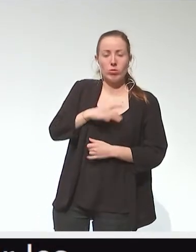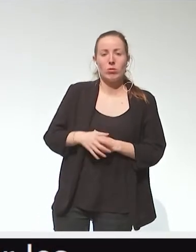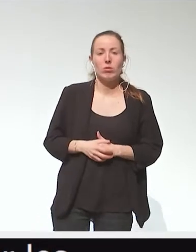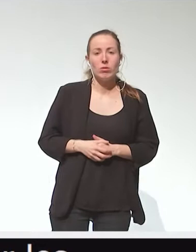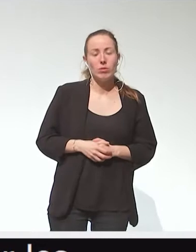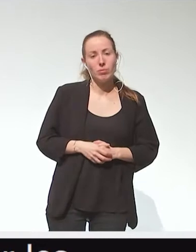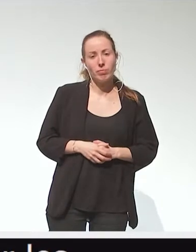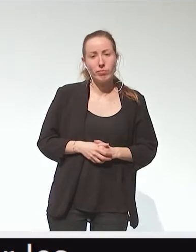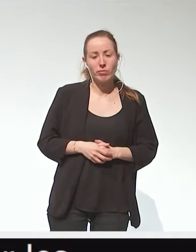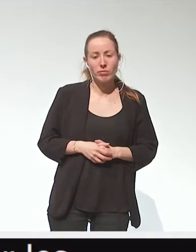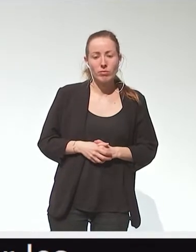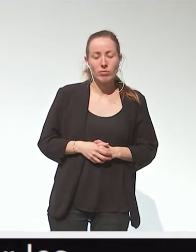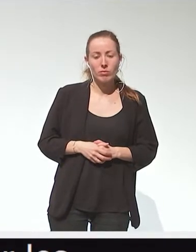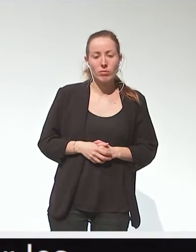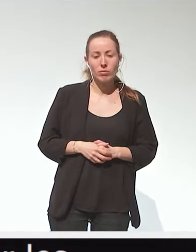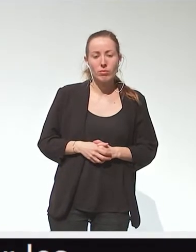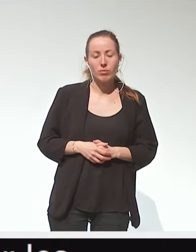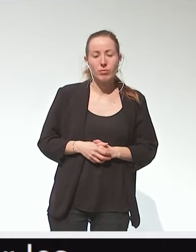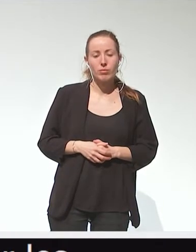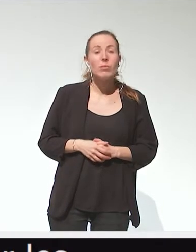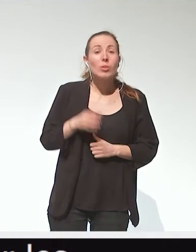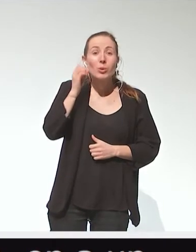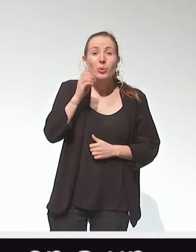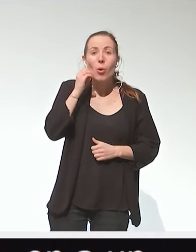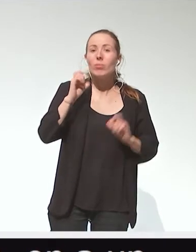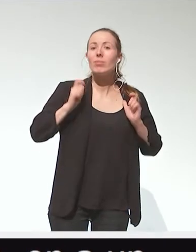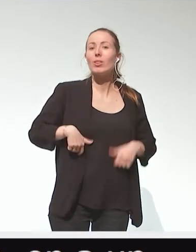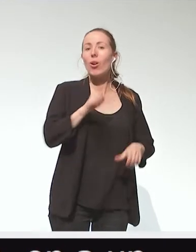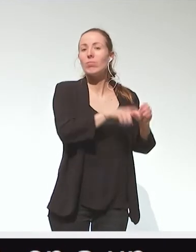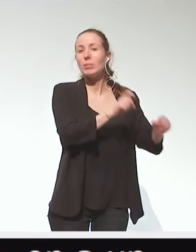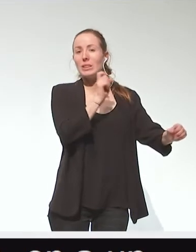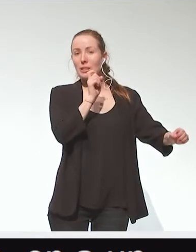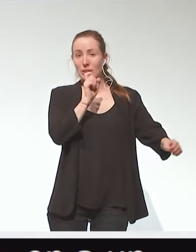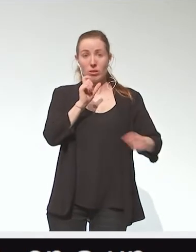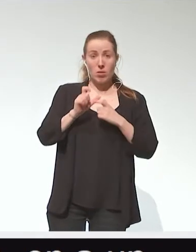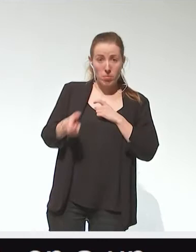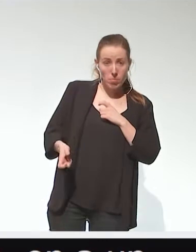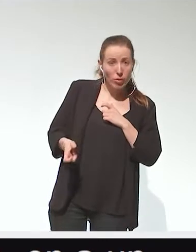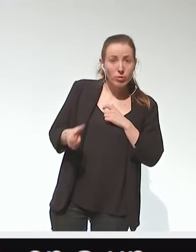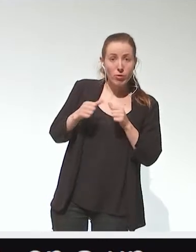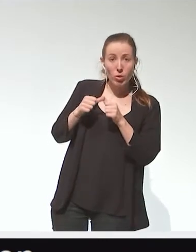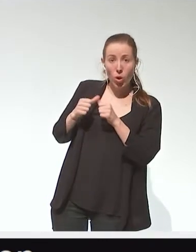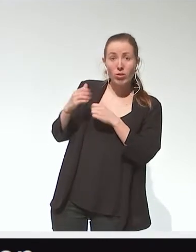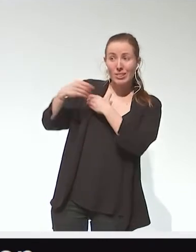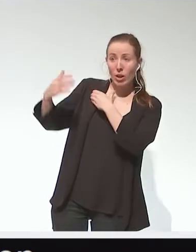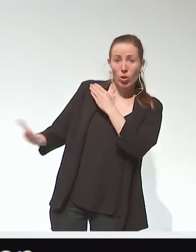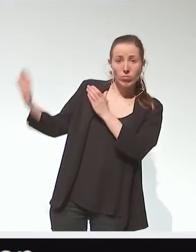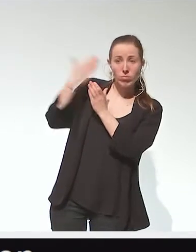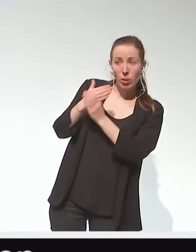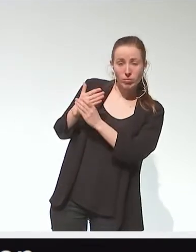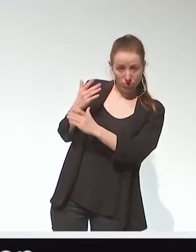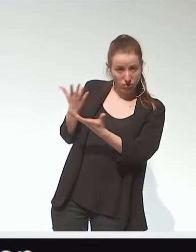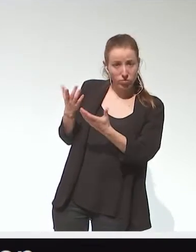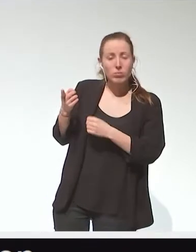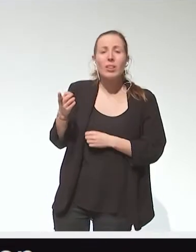services. Last year, last September, I announced the opportunity for school leavers to take a 3-year gap, to